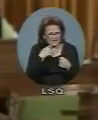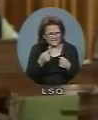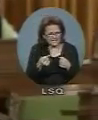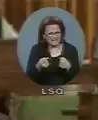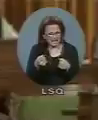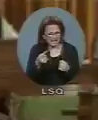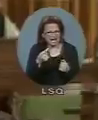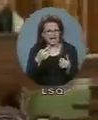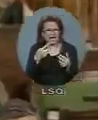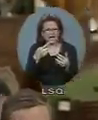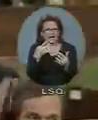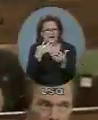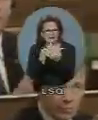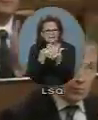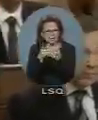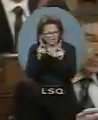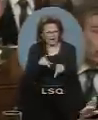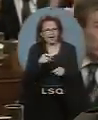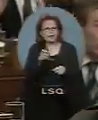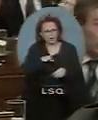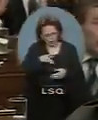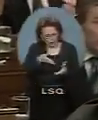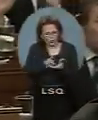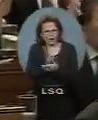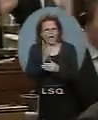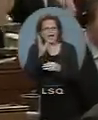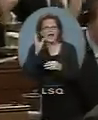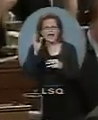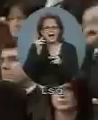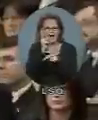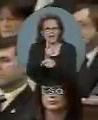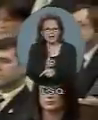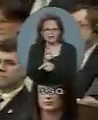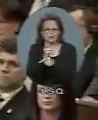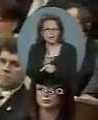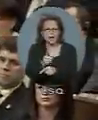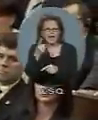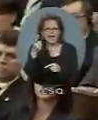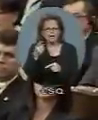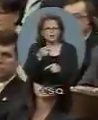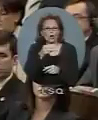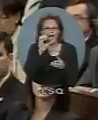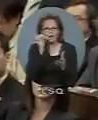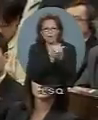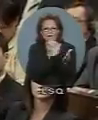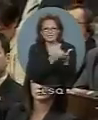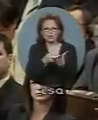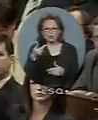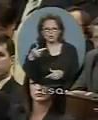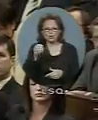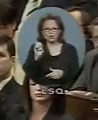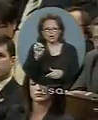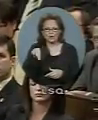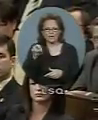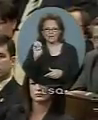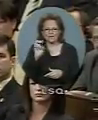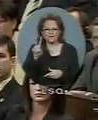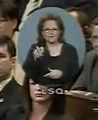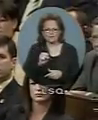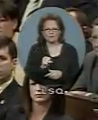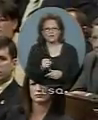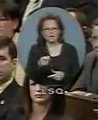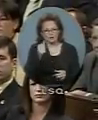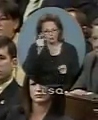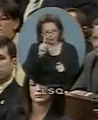Geneva Conventions? The Right Honourable the Prime Minister. I'll spell it out for the Leader